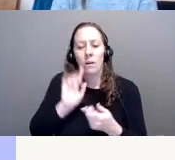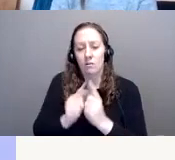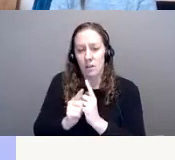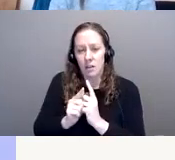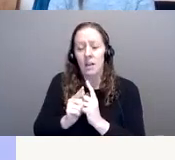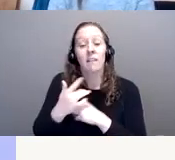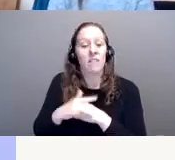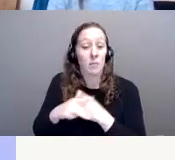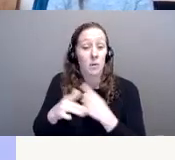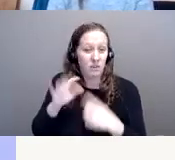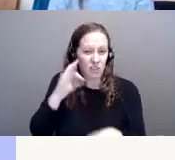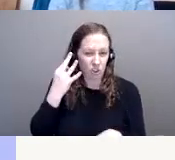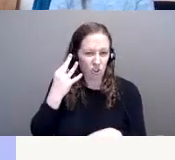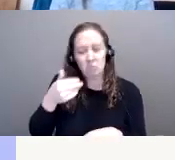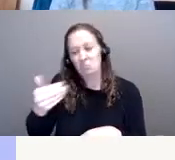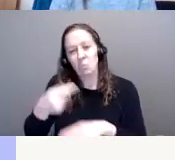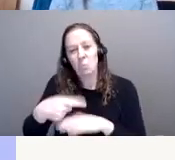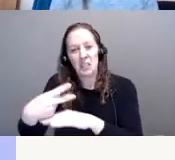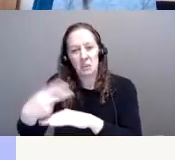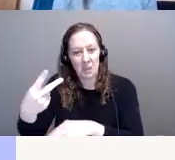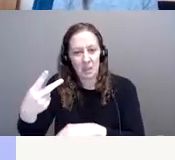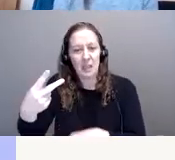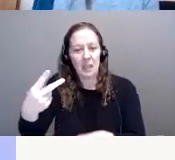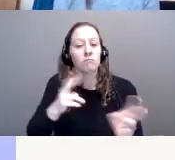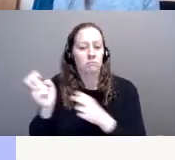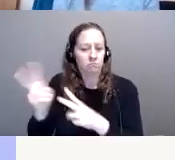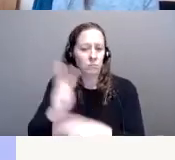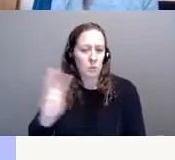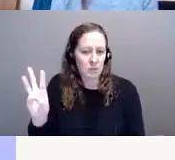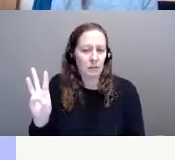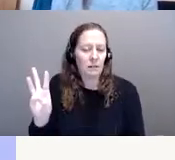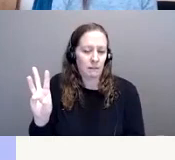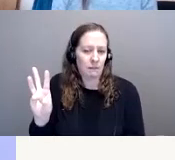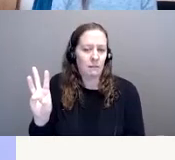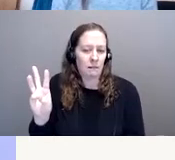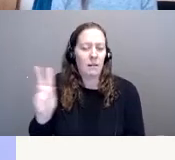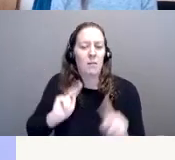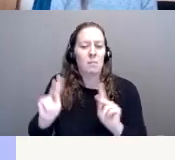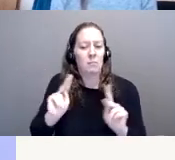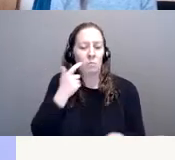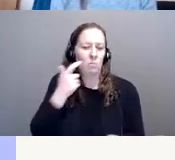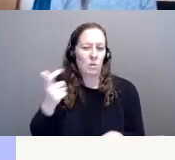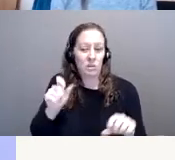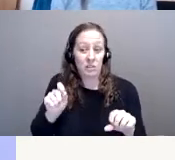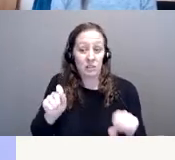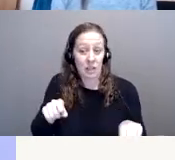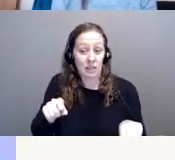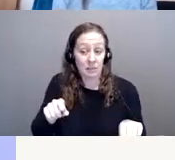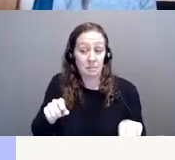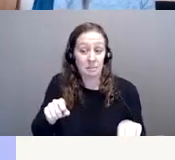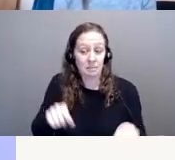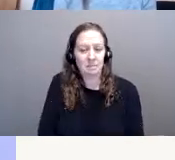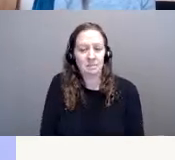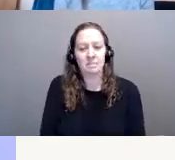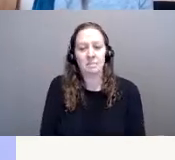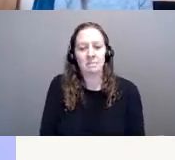probably within the next day or two, and that will also be posted on our website and available for people to view, and will be posted on our website.